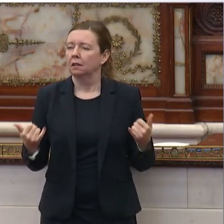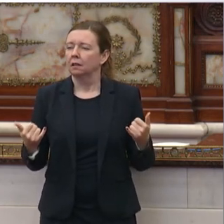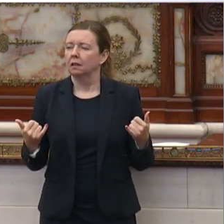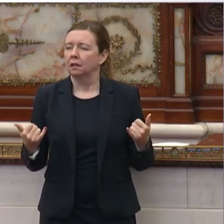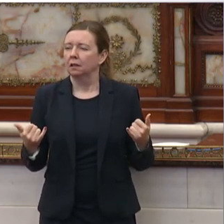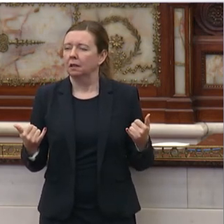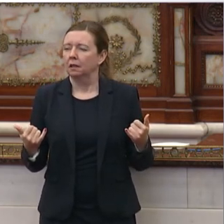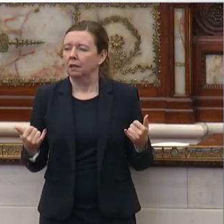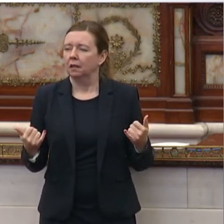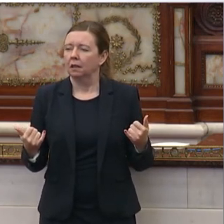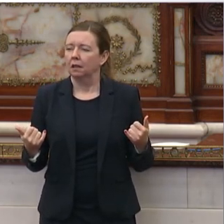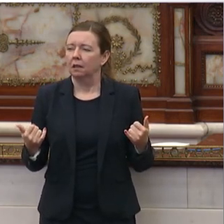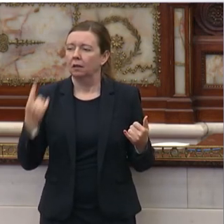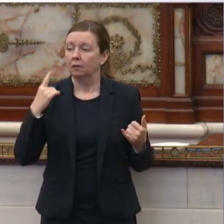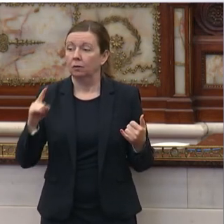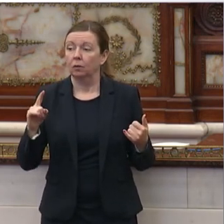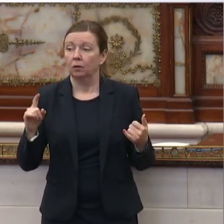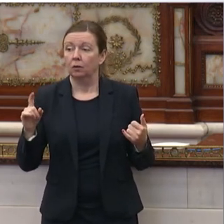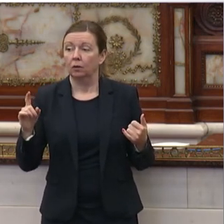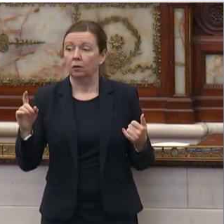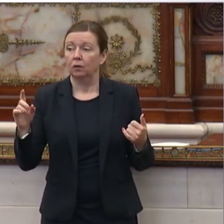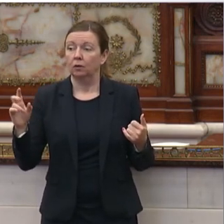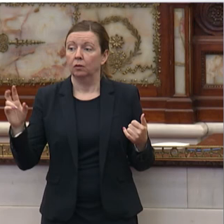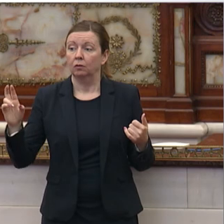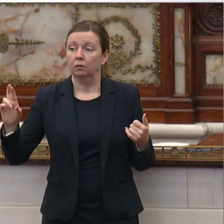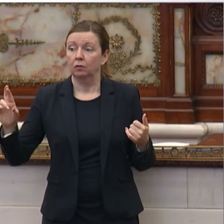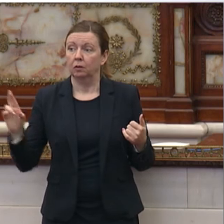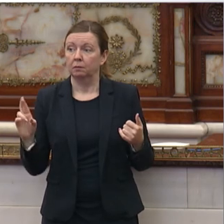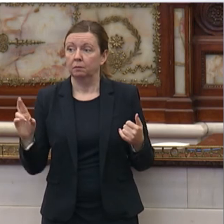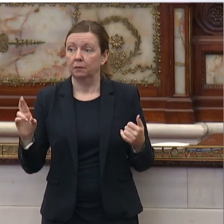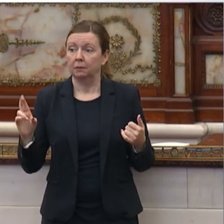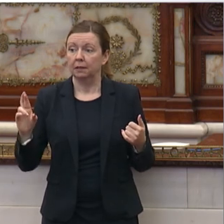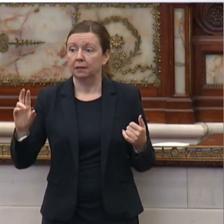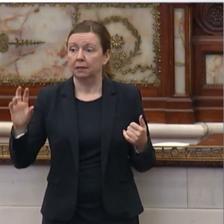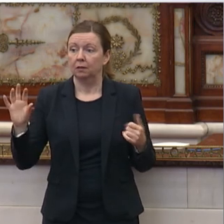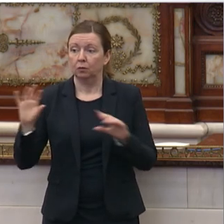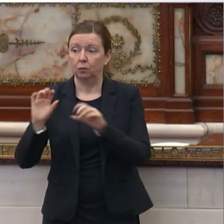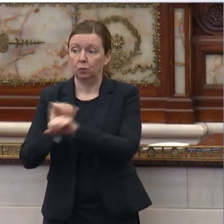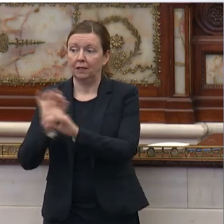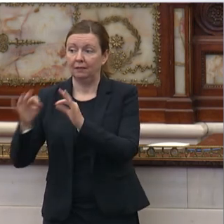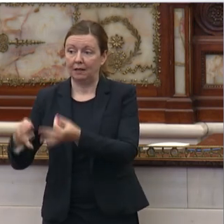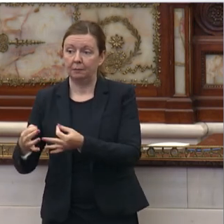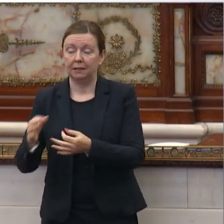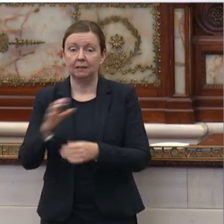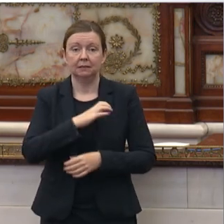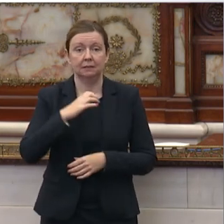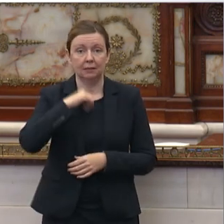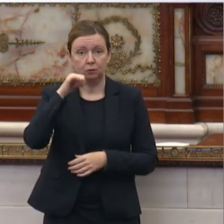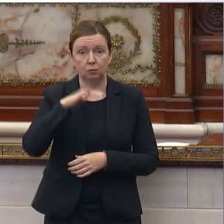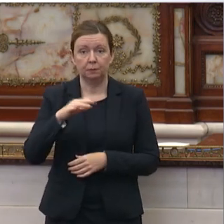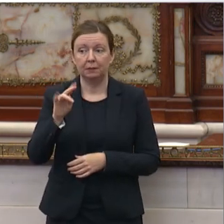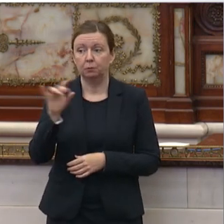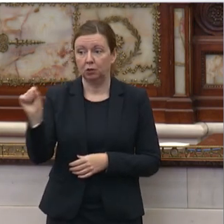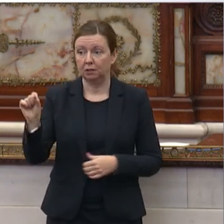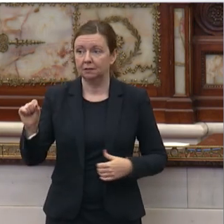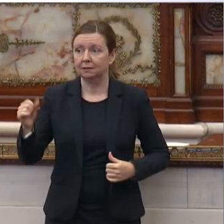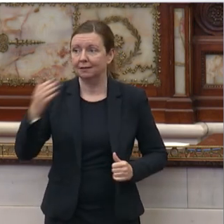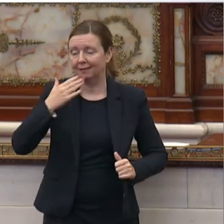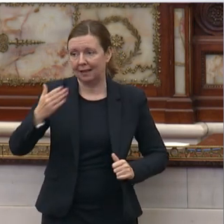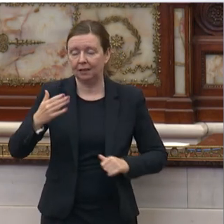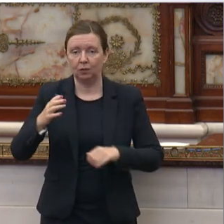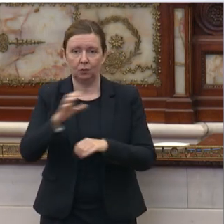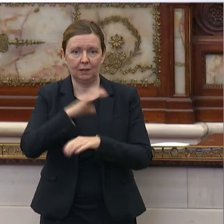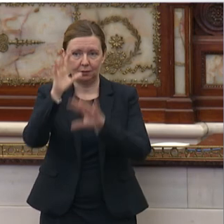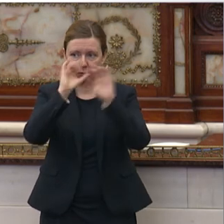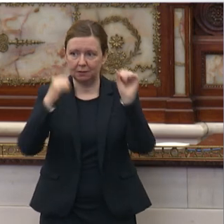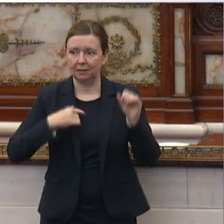behalf of the minority? And I see we have Councilwoman Brooks. Thank you, Council President. I